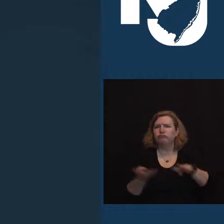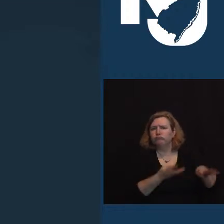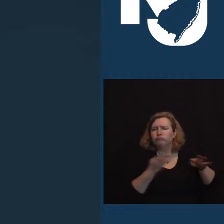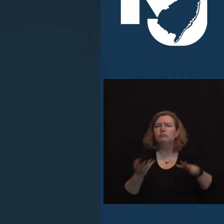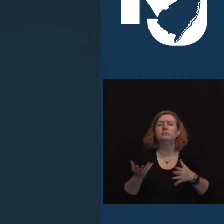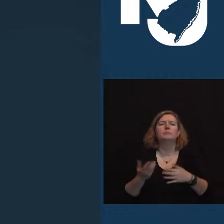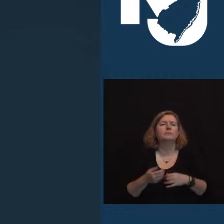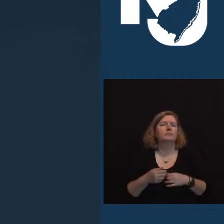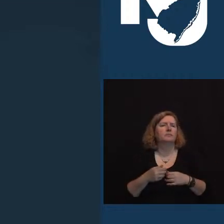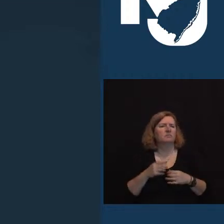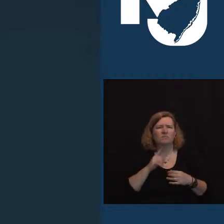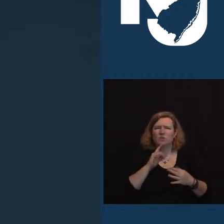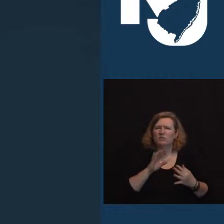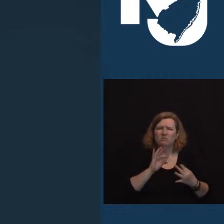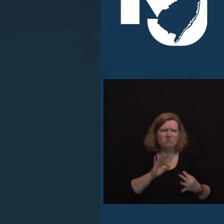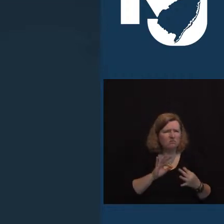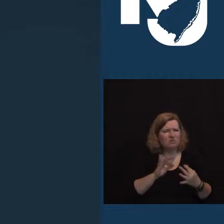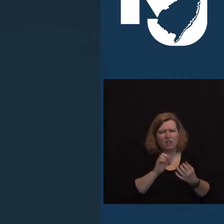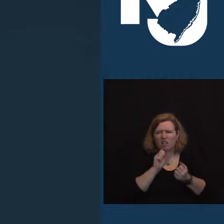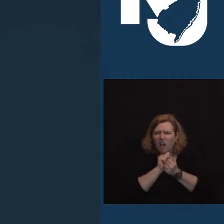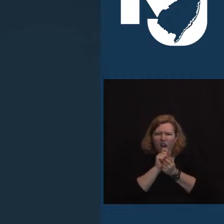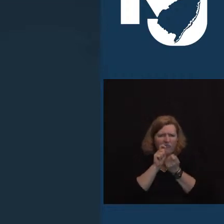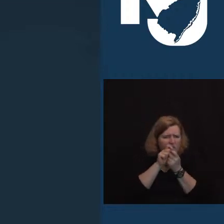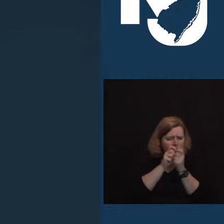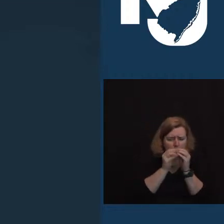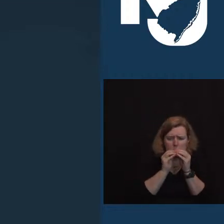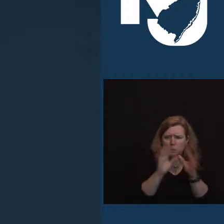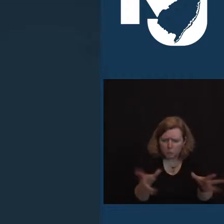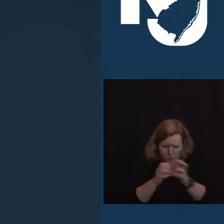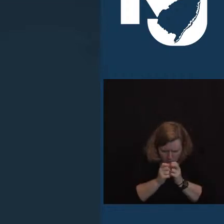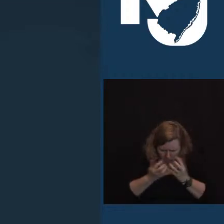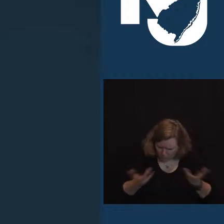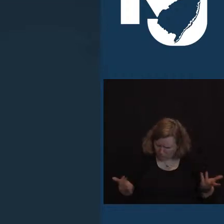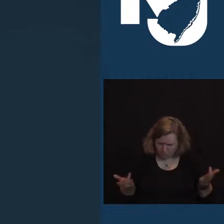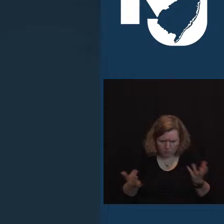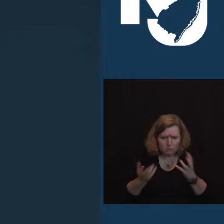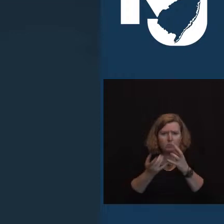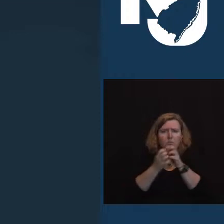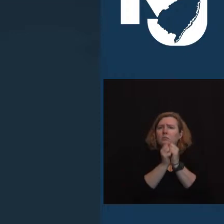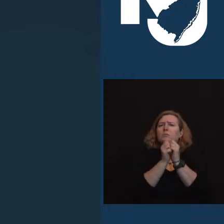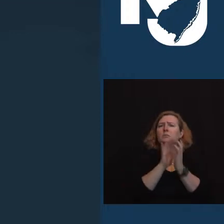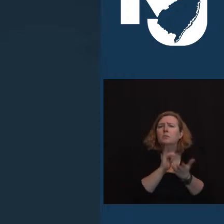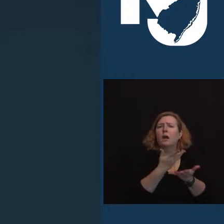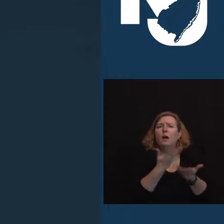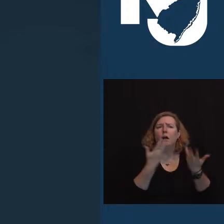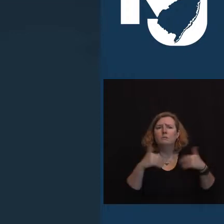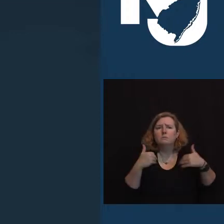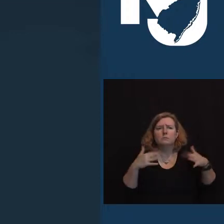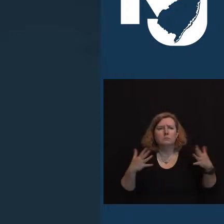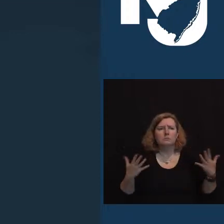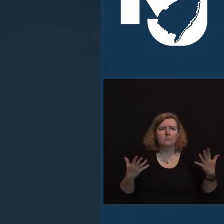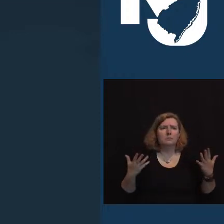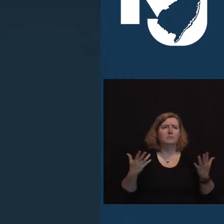detail-oriented, loved to tinker, and could fix and create just about anything, whether it required